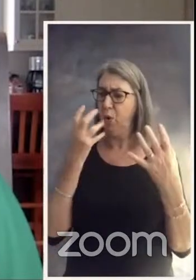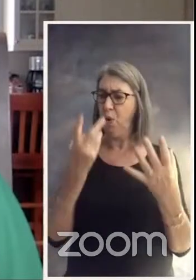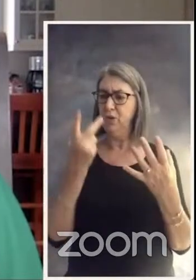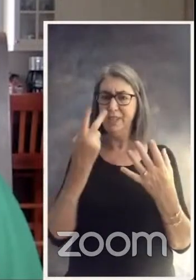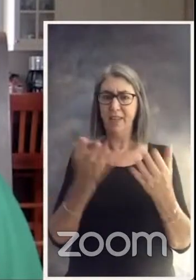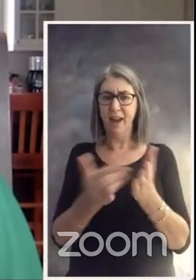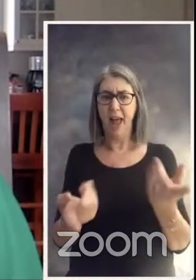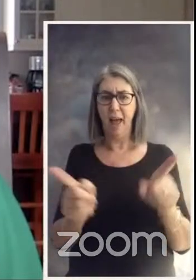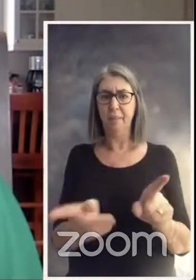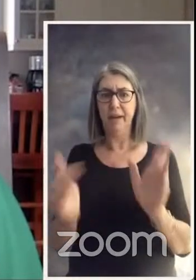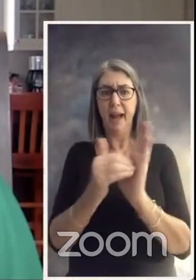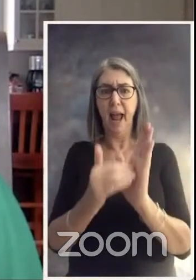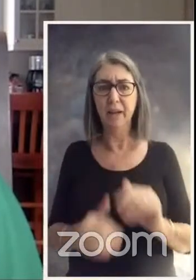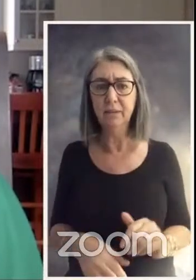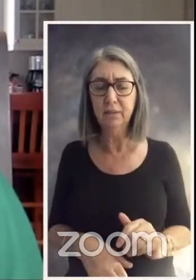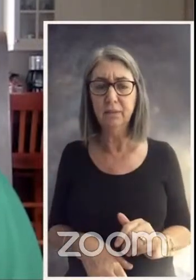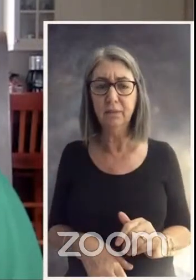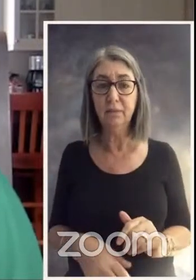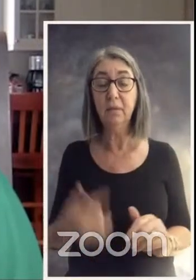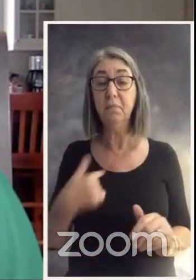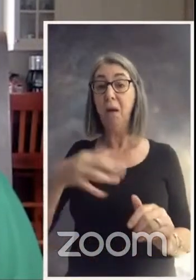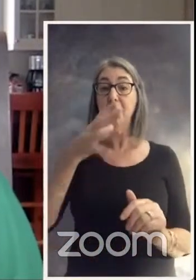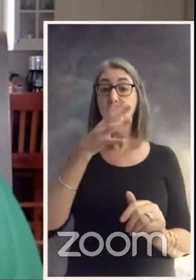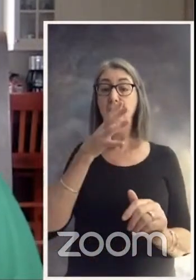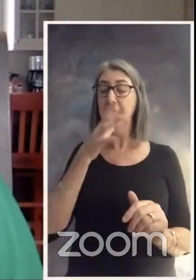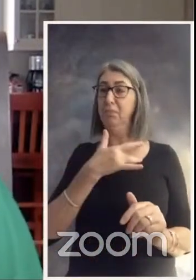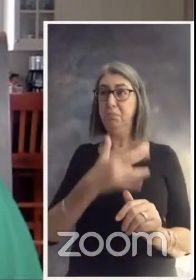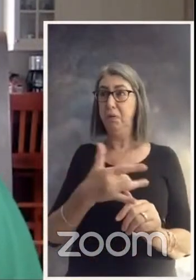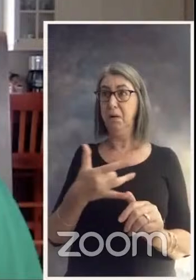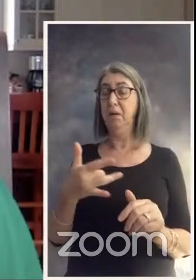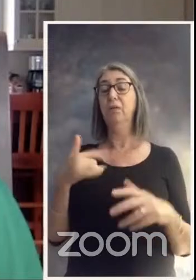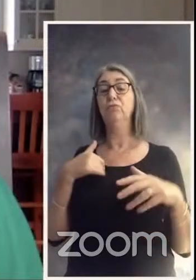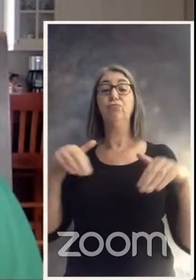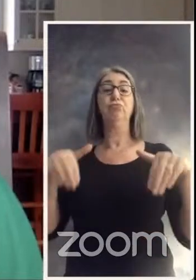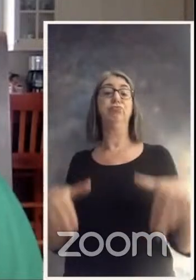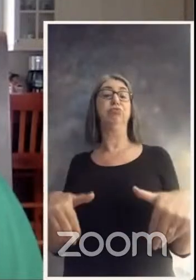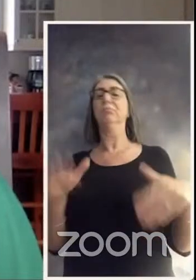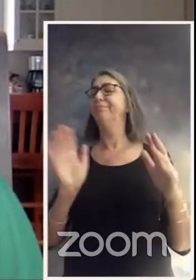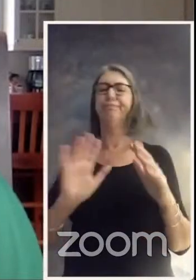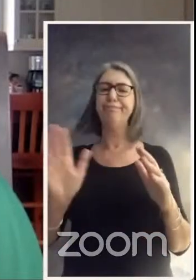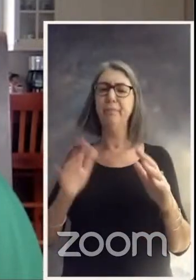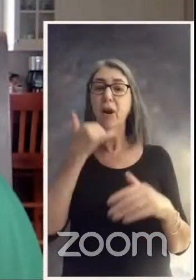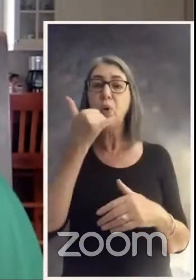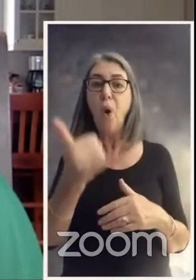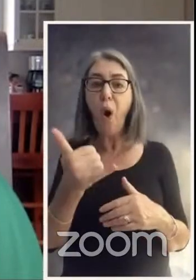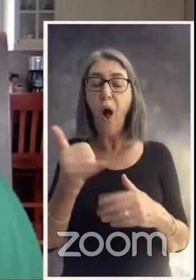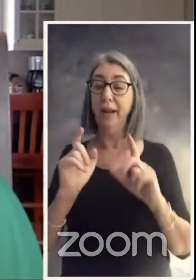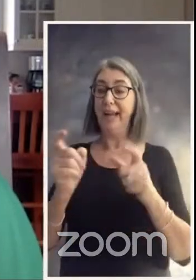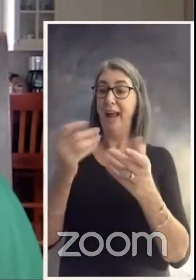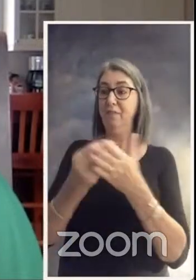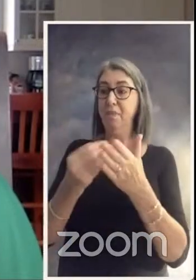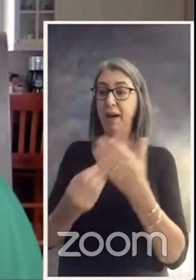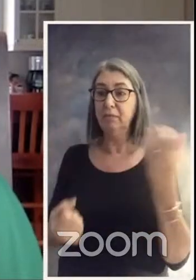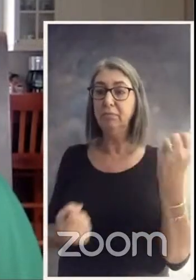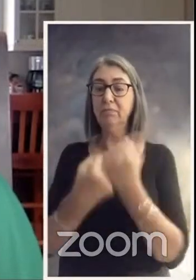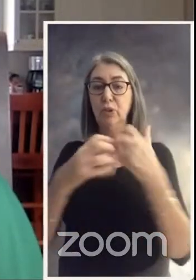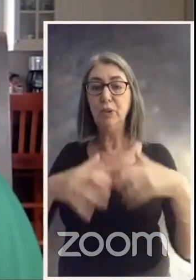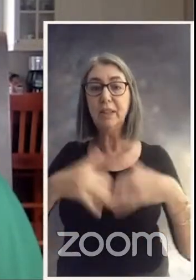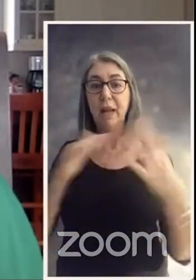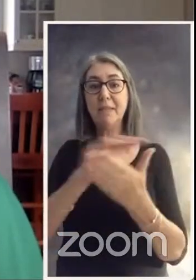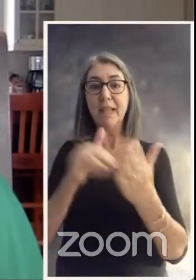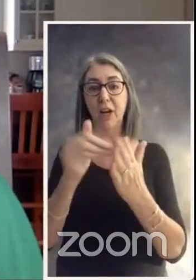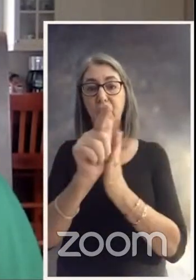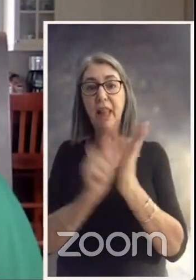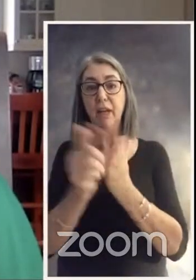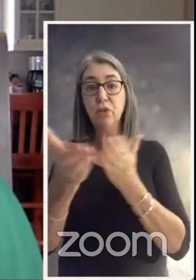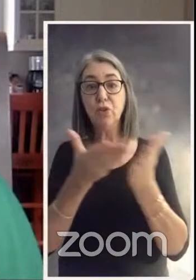wanted that to happen again. My mom was not one to sit on the sidelines, so she made a call and gave the funding to start the Center